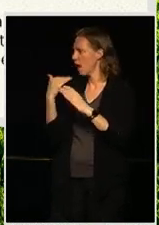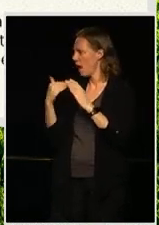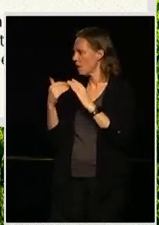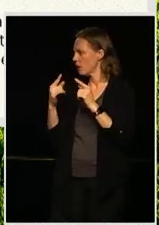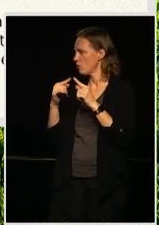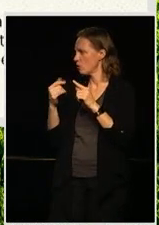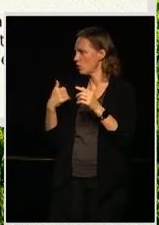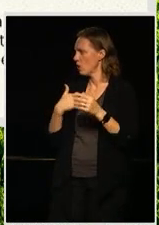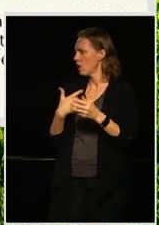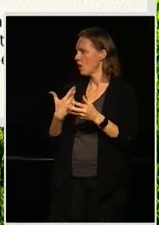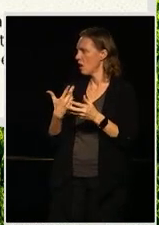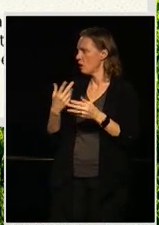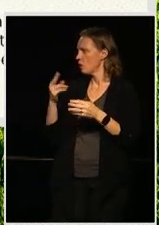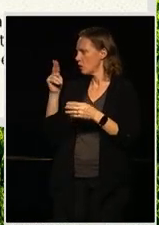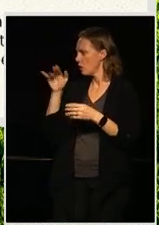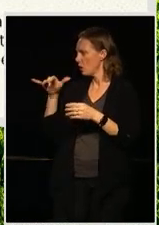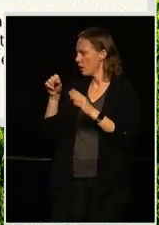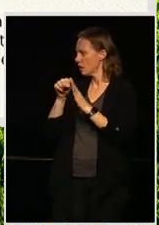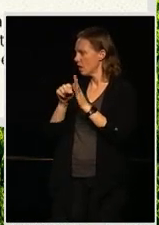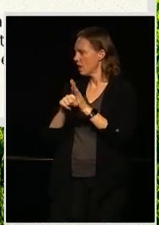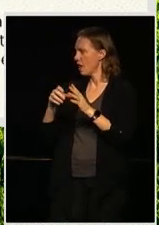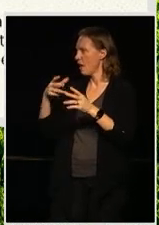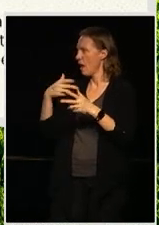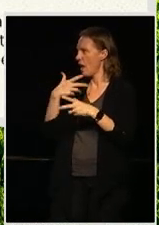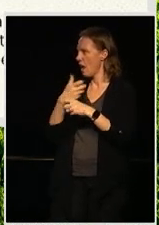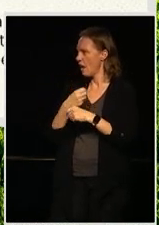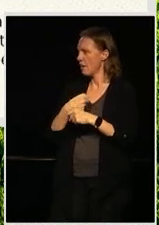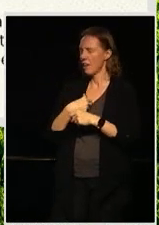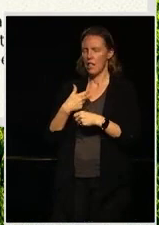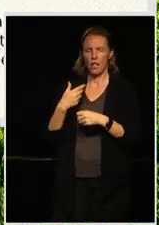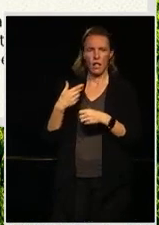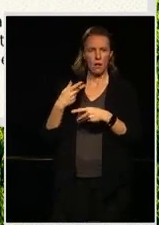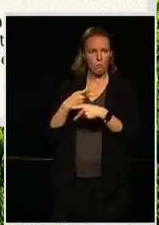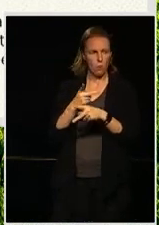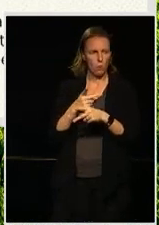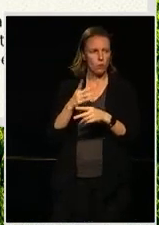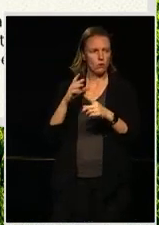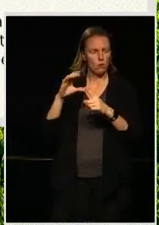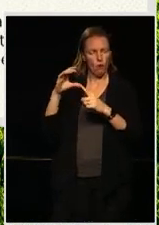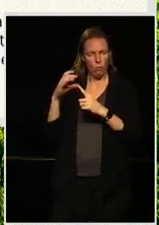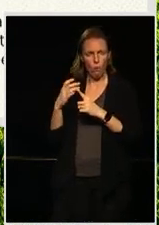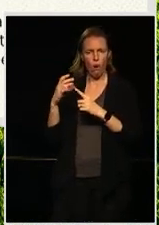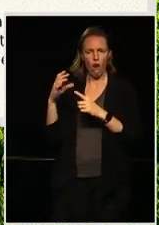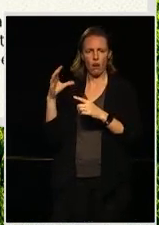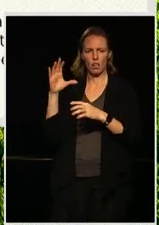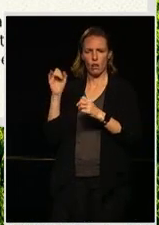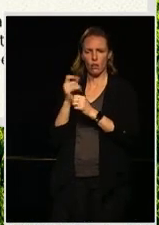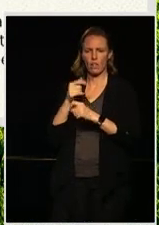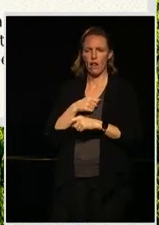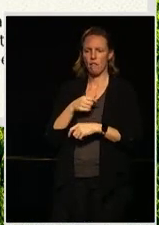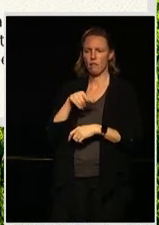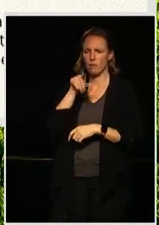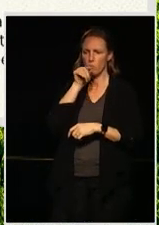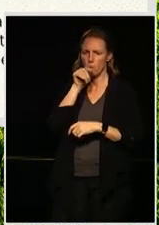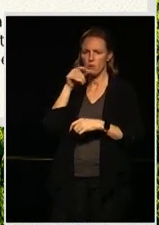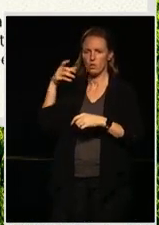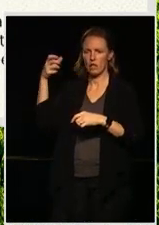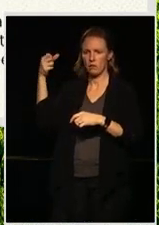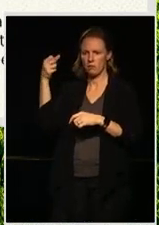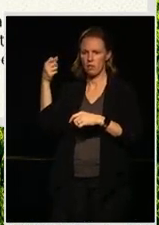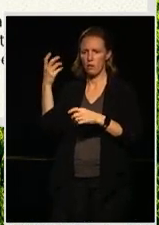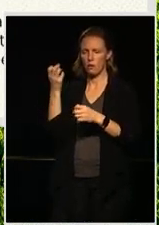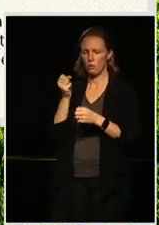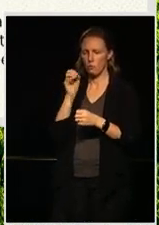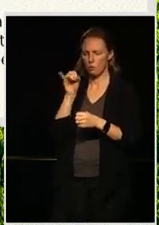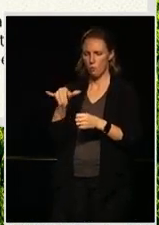state and produce beef, aquaculture, and poultry of soy-based animal feed.